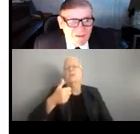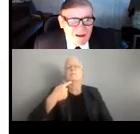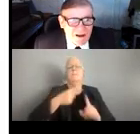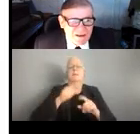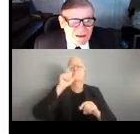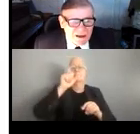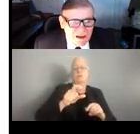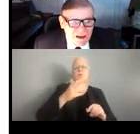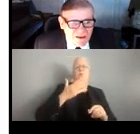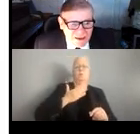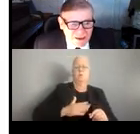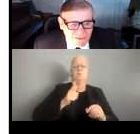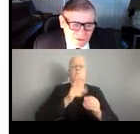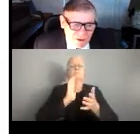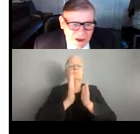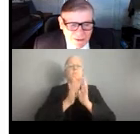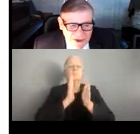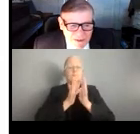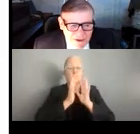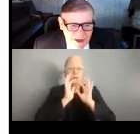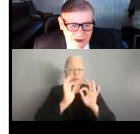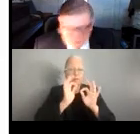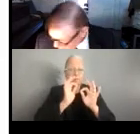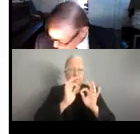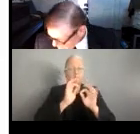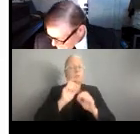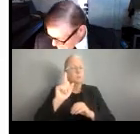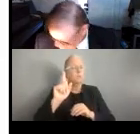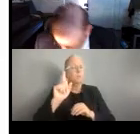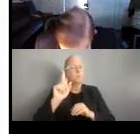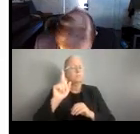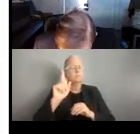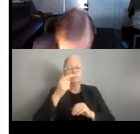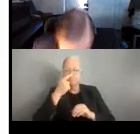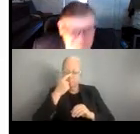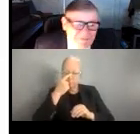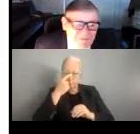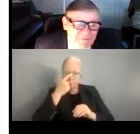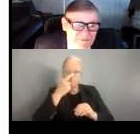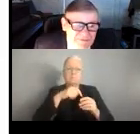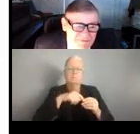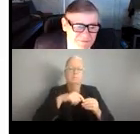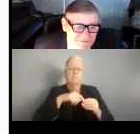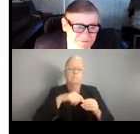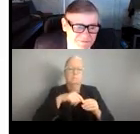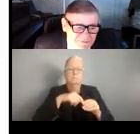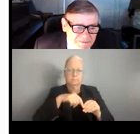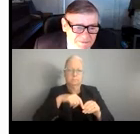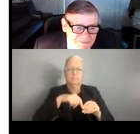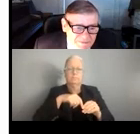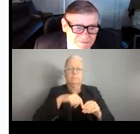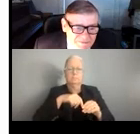his answer. So Okay, we'll come on to them in a minute. We'll come on to them in a minute. So Okay. when we've got both signers, we could